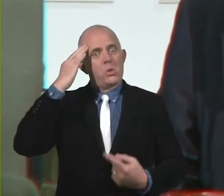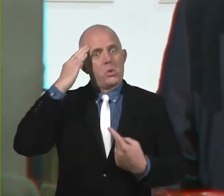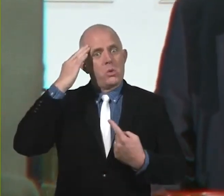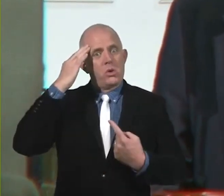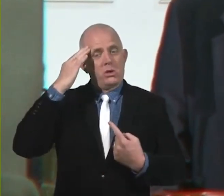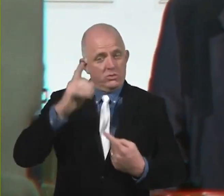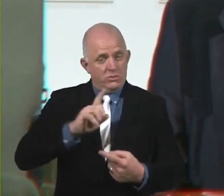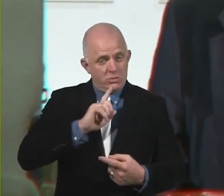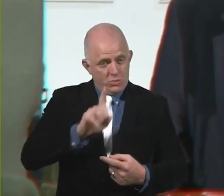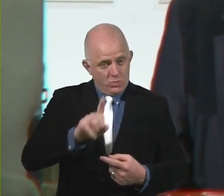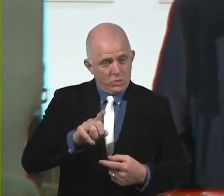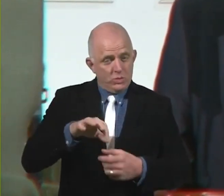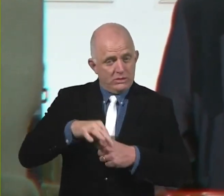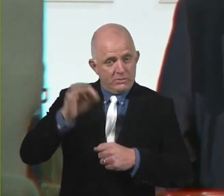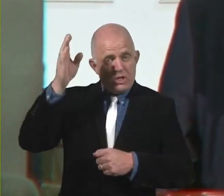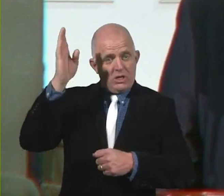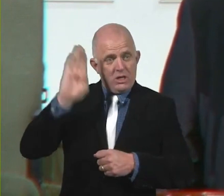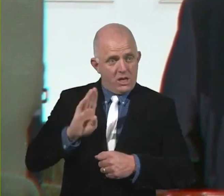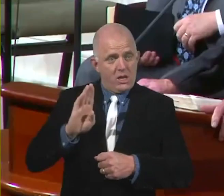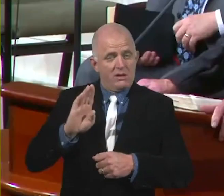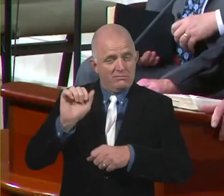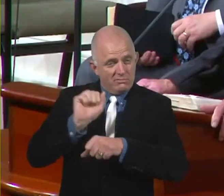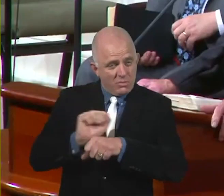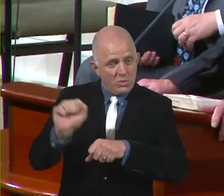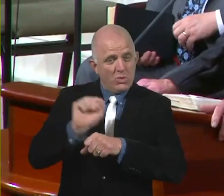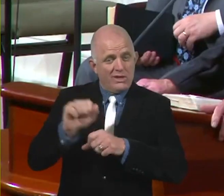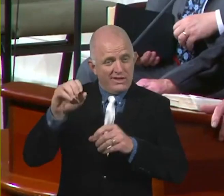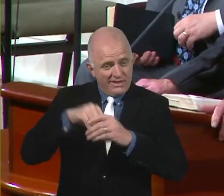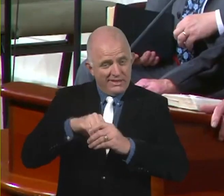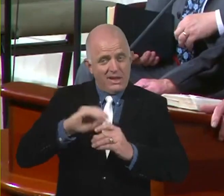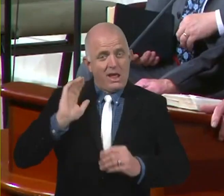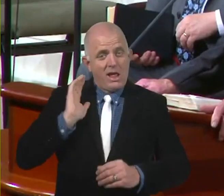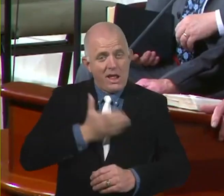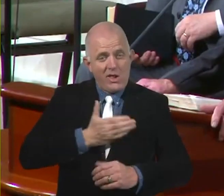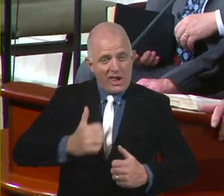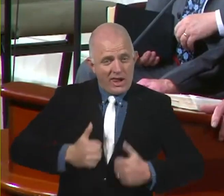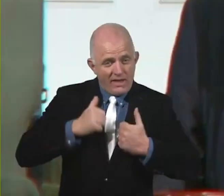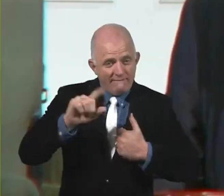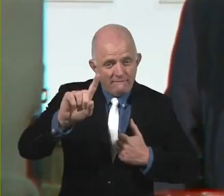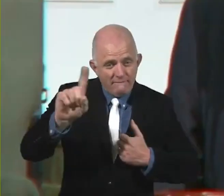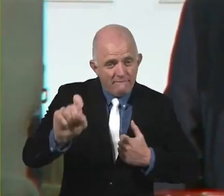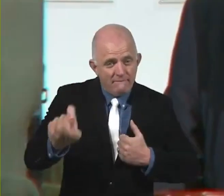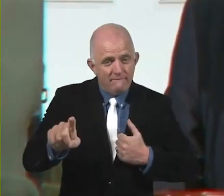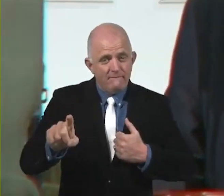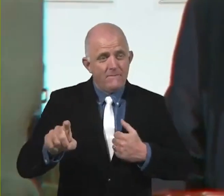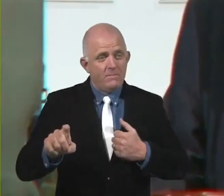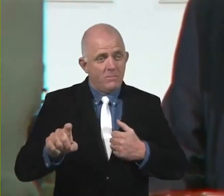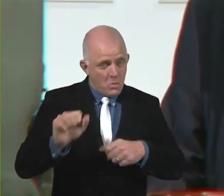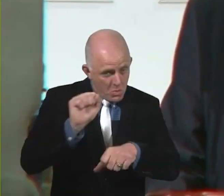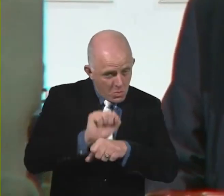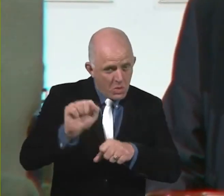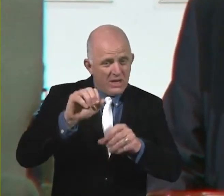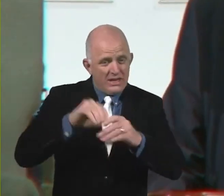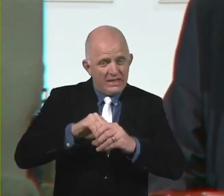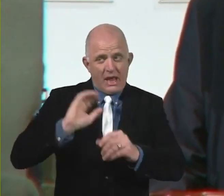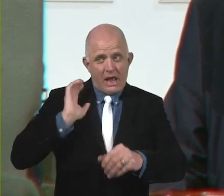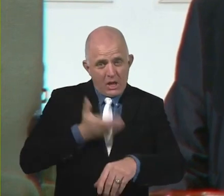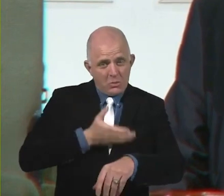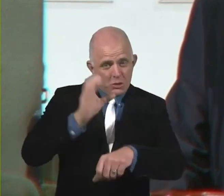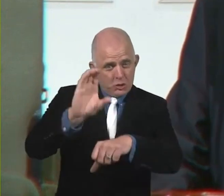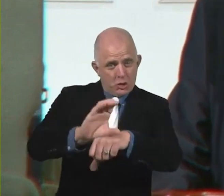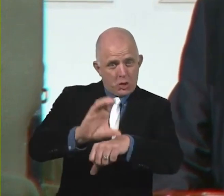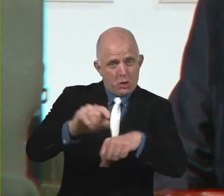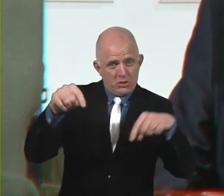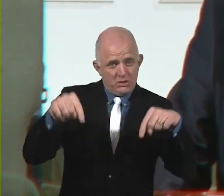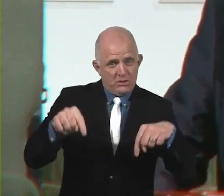Spirit of God working in our lives today? Is he working in our churches today?